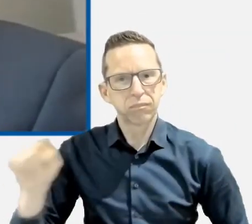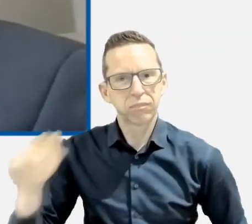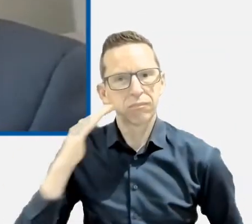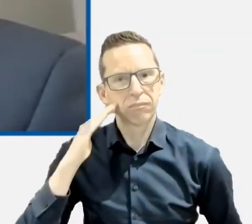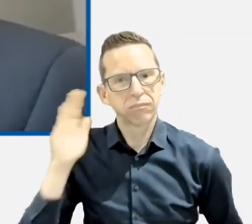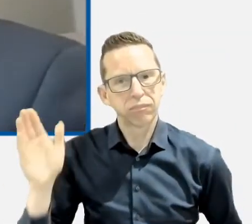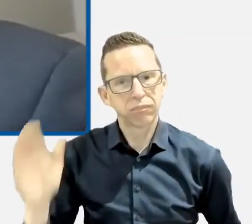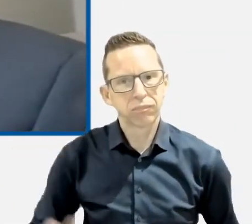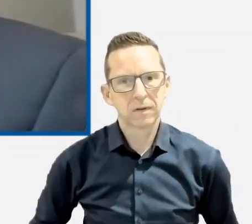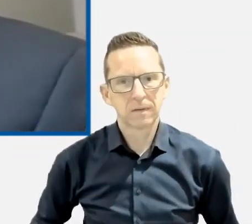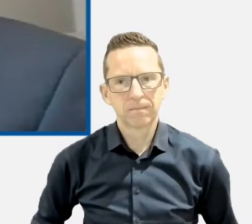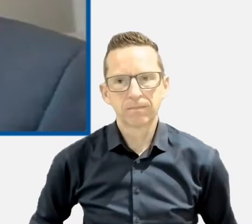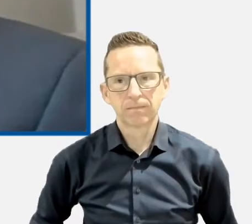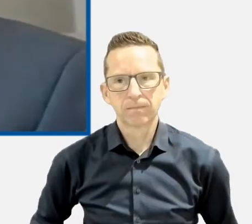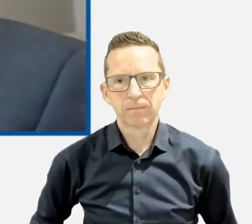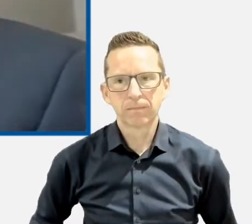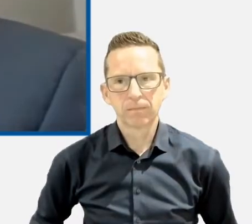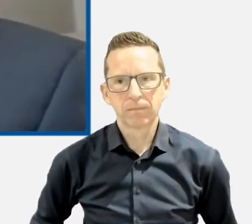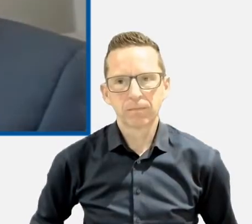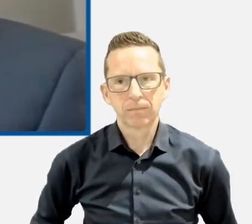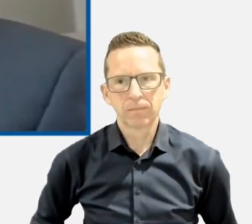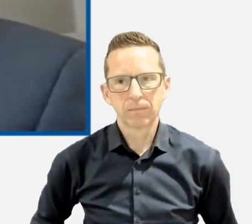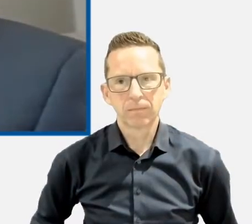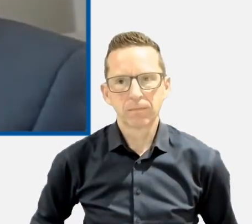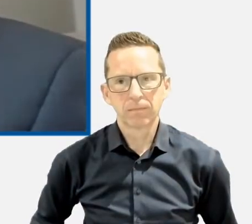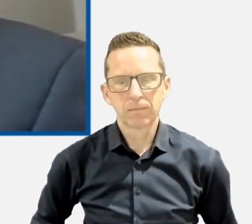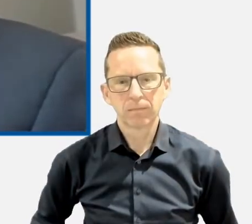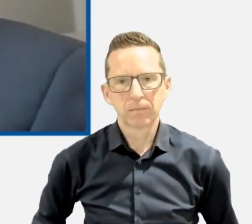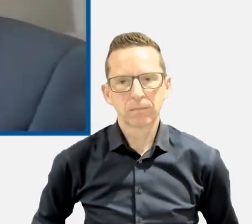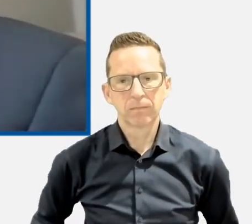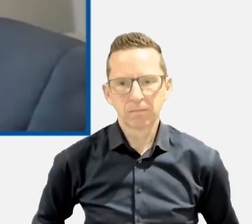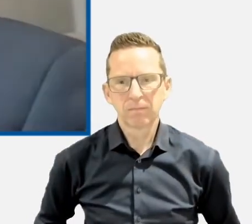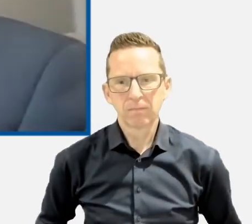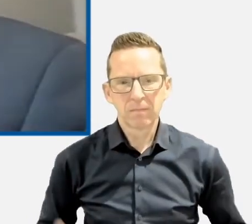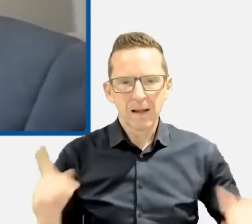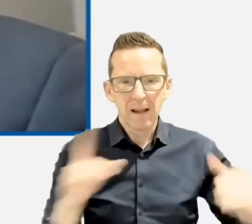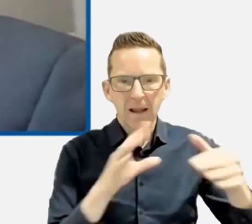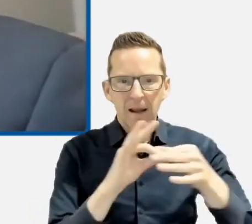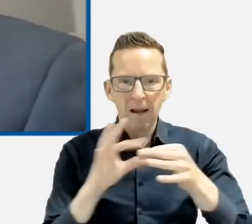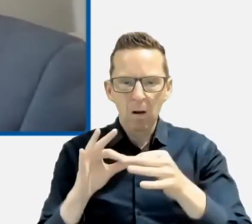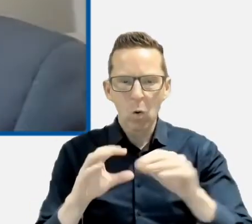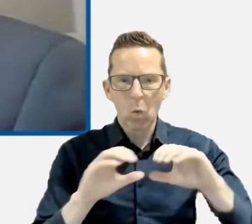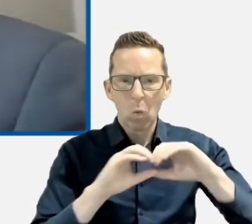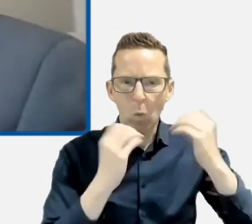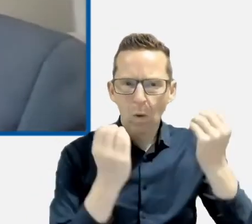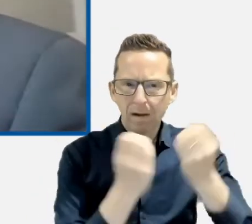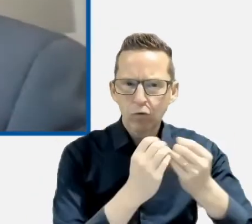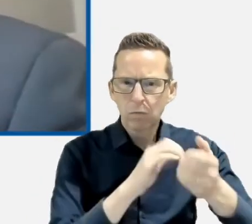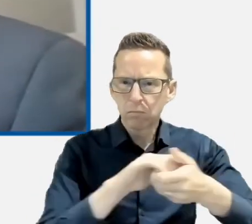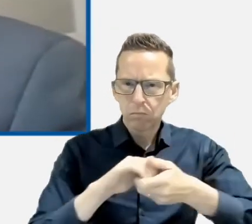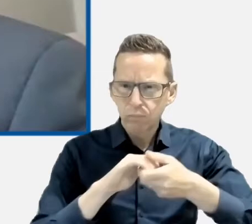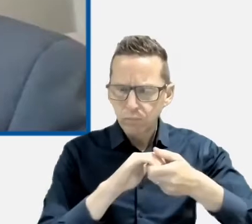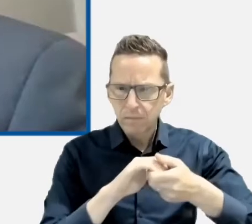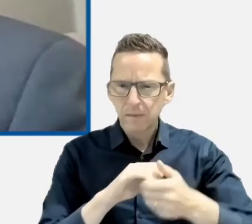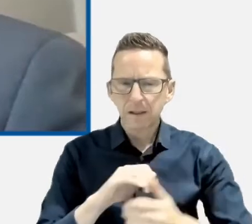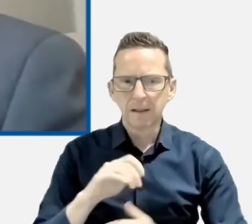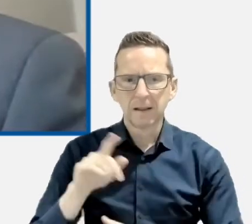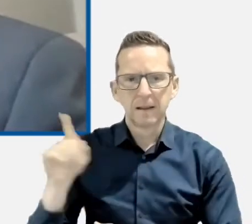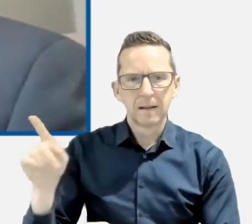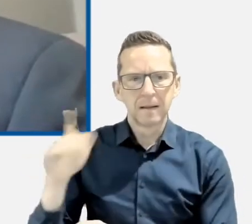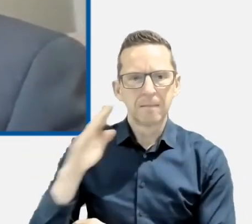was very much happy about. Like, for example, Gemma talked about the data center. In other words, one-stop shop, one-stop